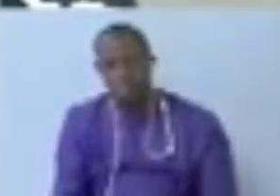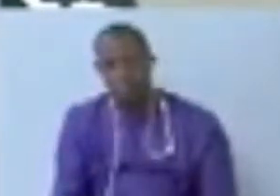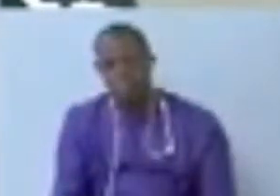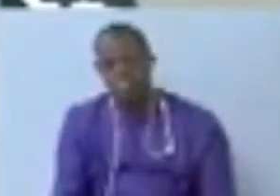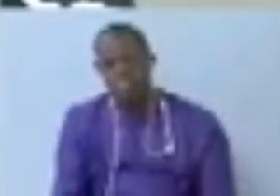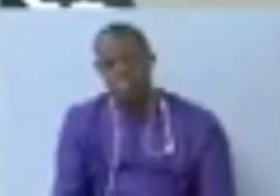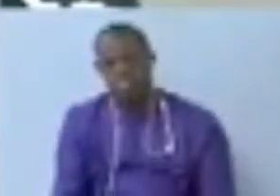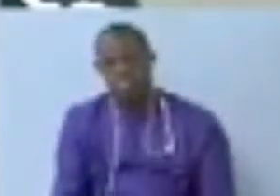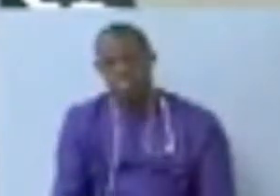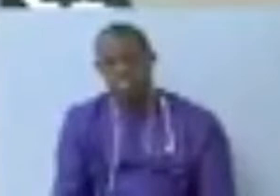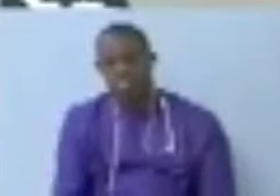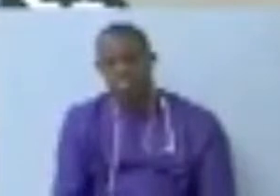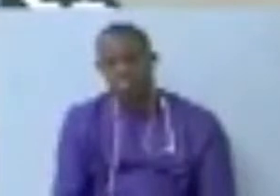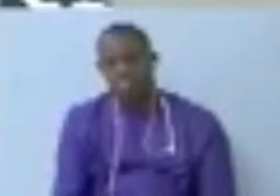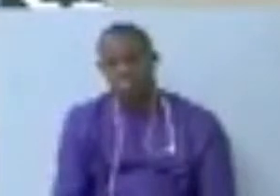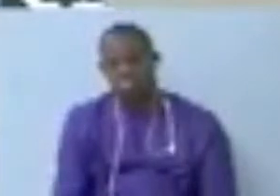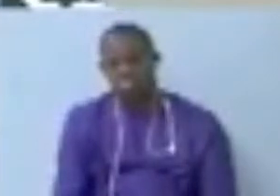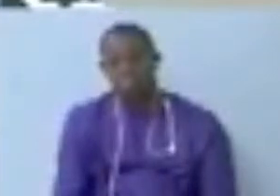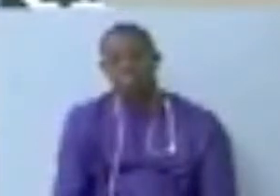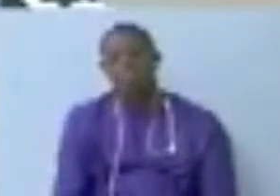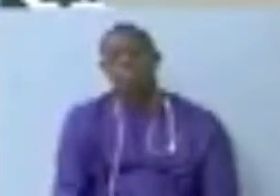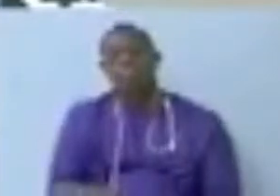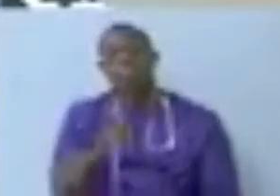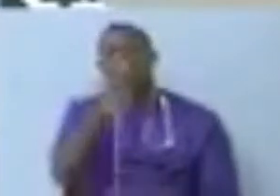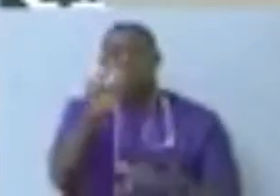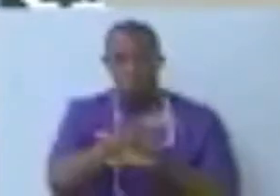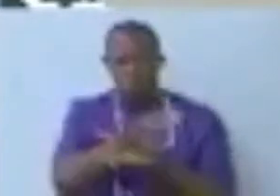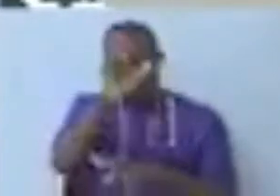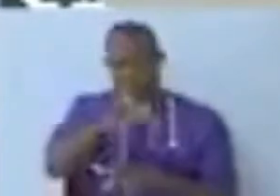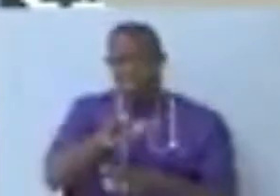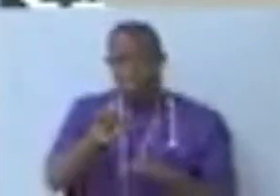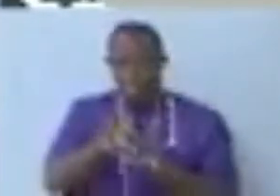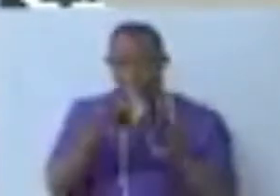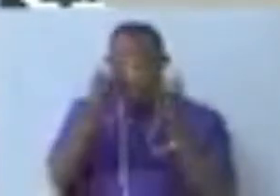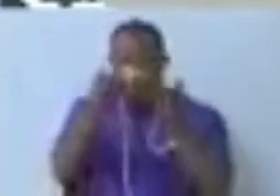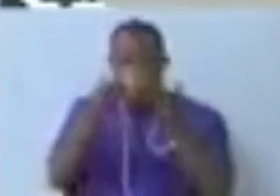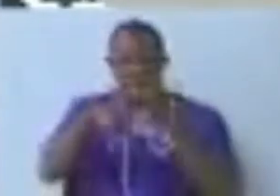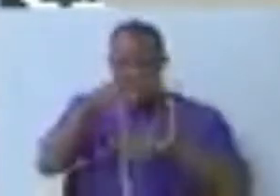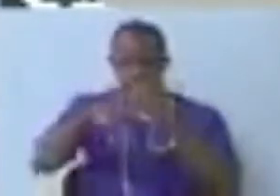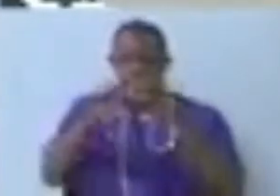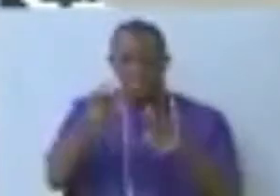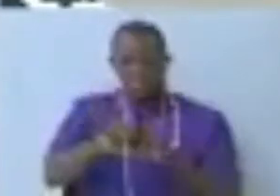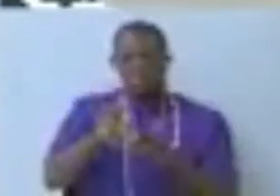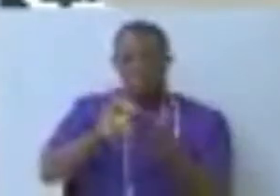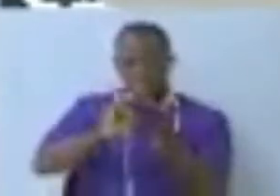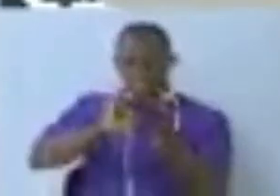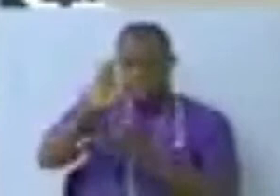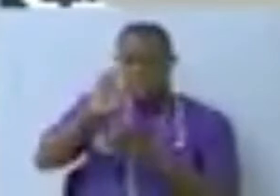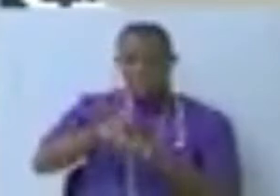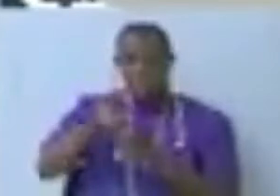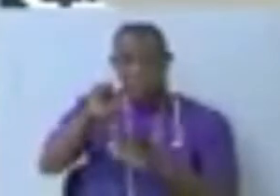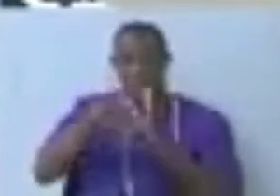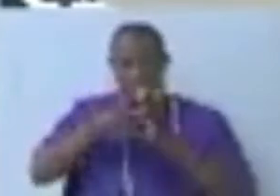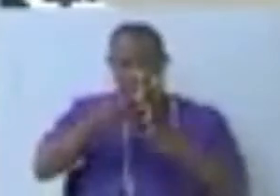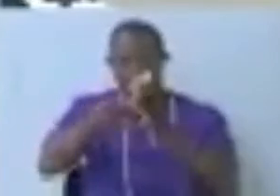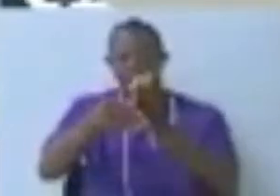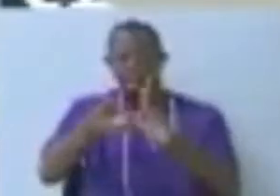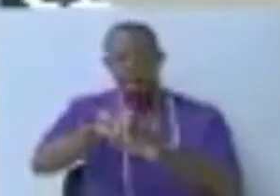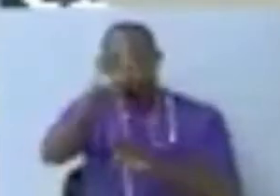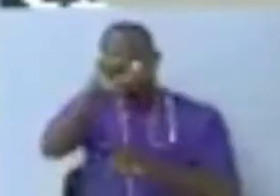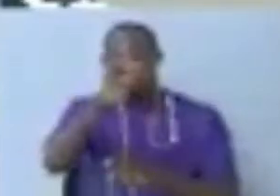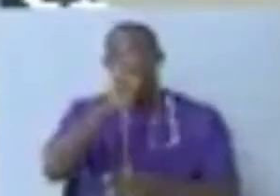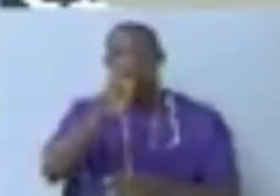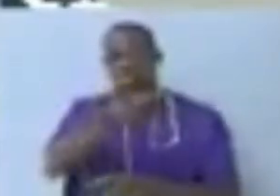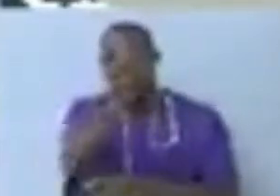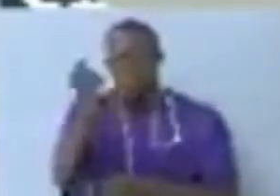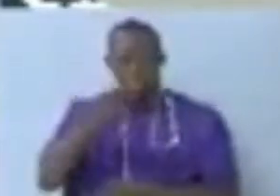question? Can you repeat it? You were given an order, an expressed order, by this leader of yours who we are so terrified